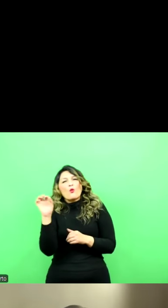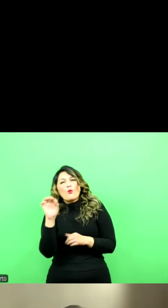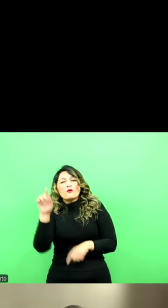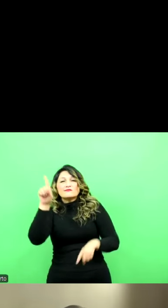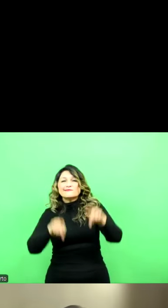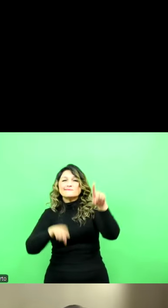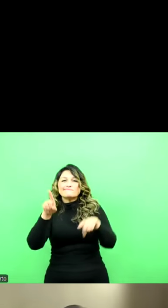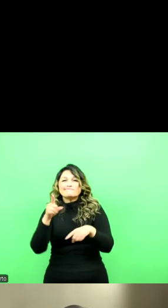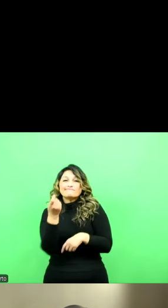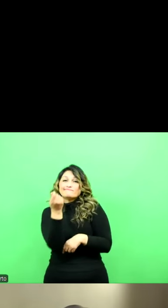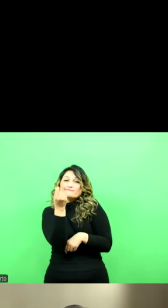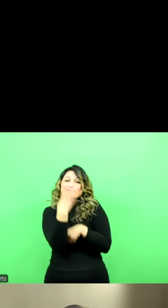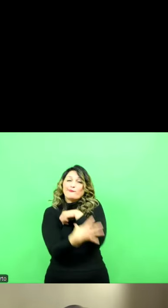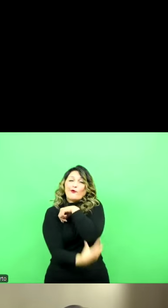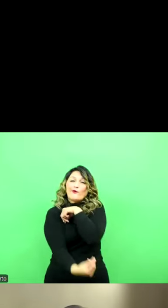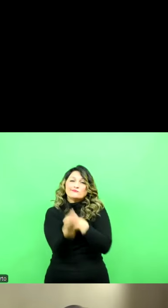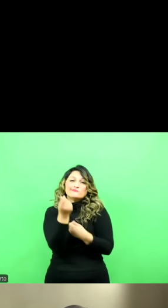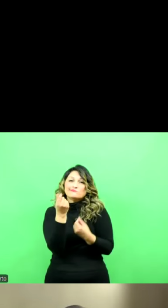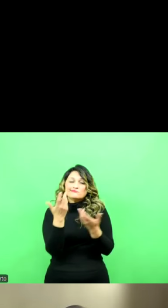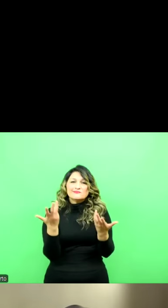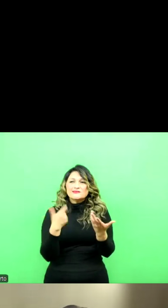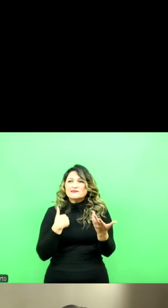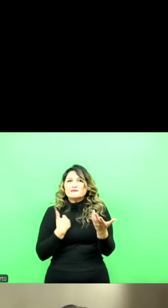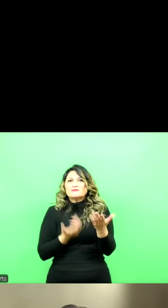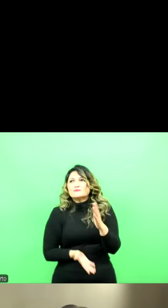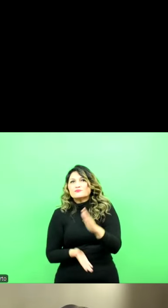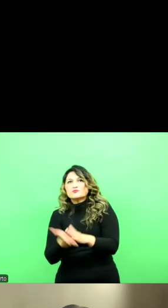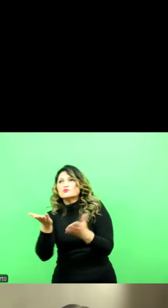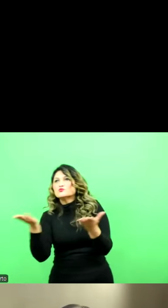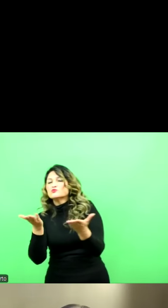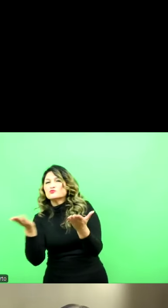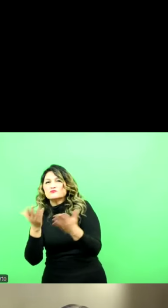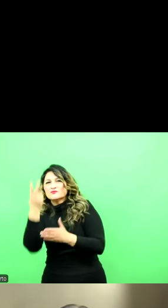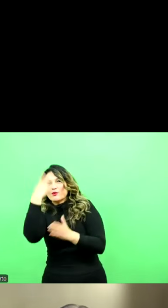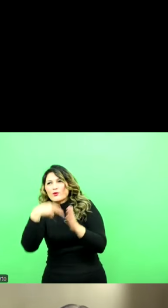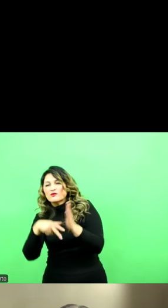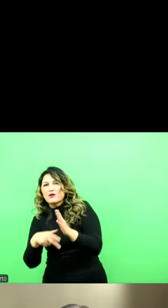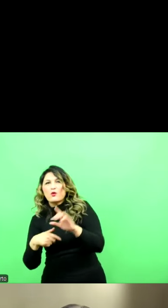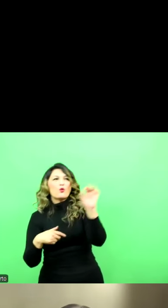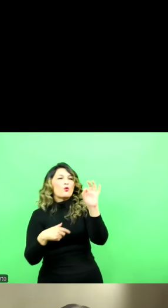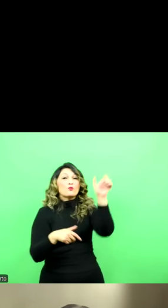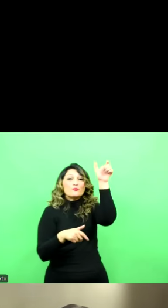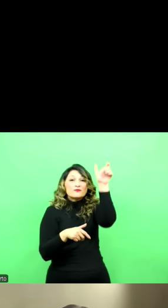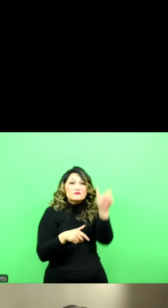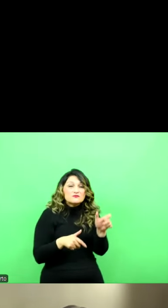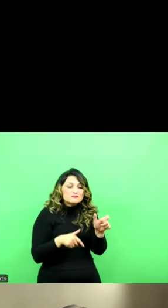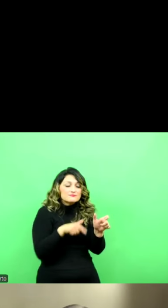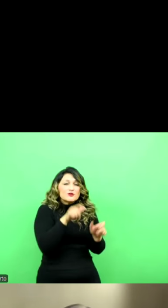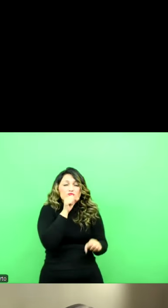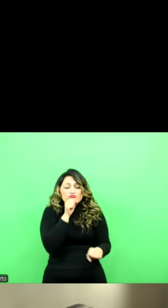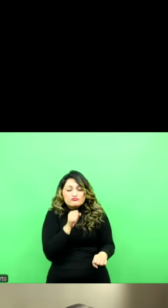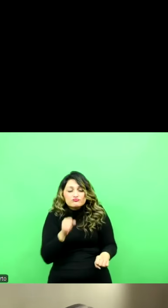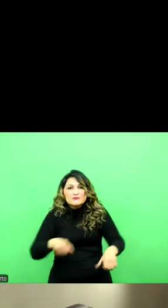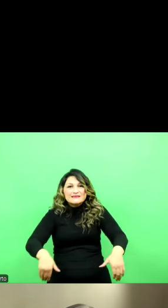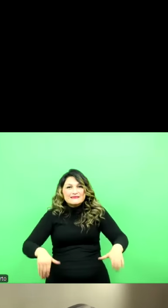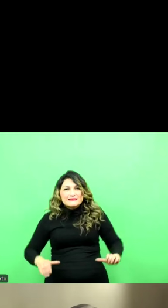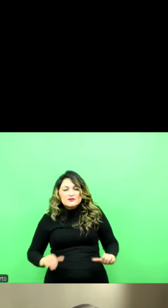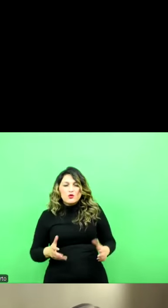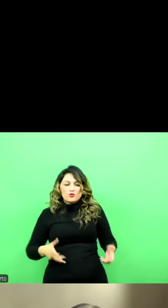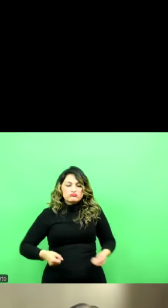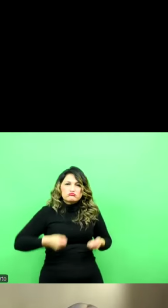may be reliant on medical equipment that is difficult to move. And